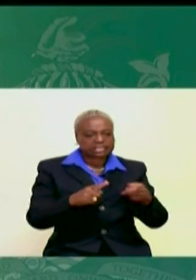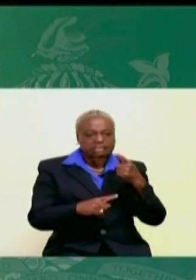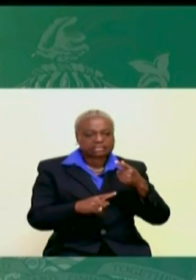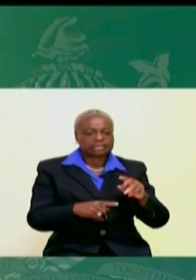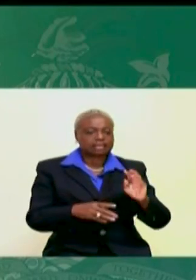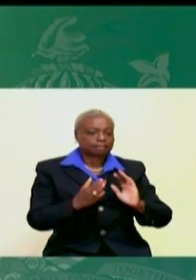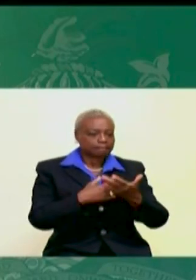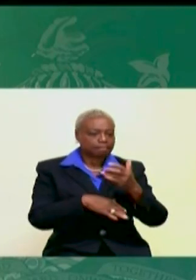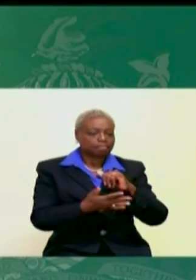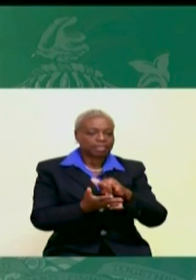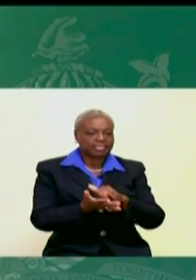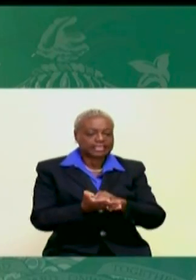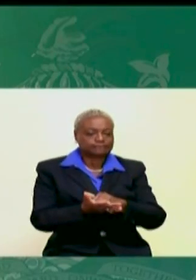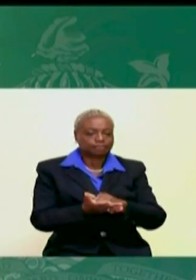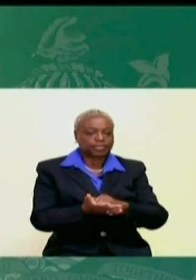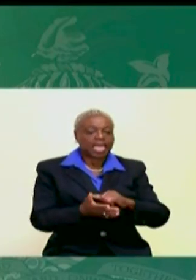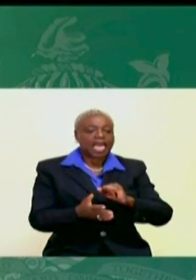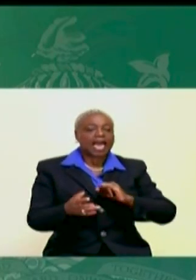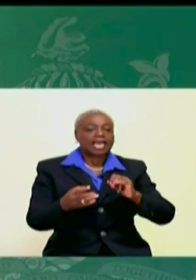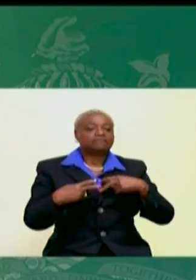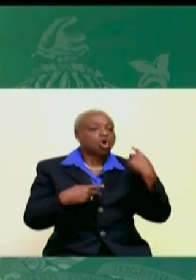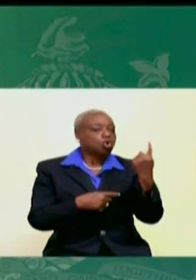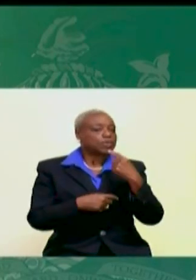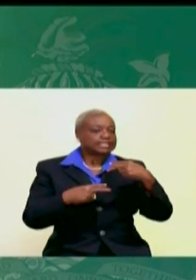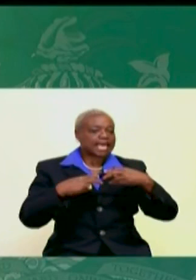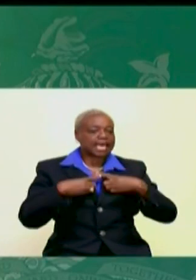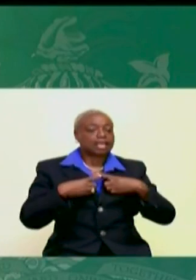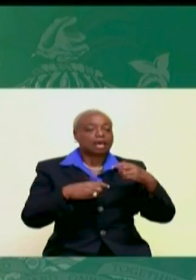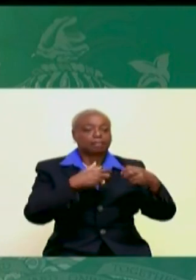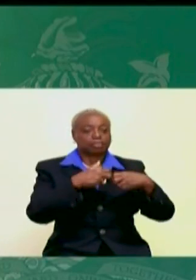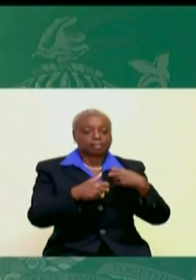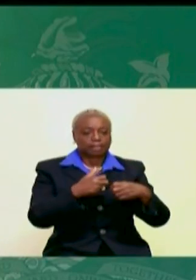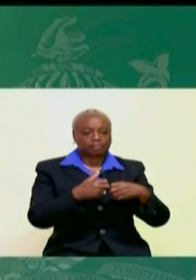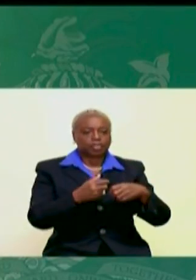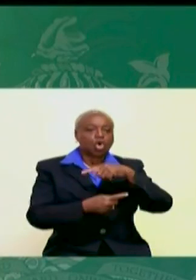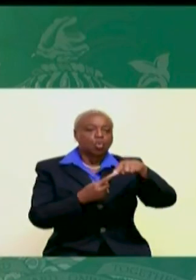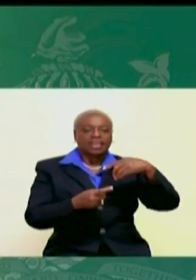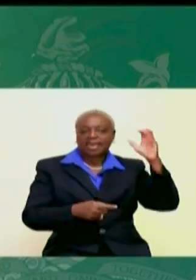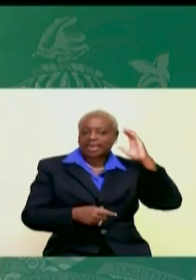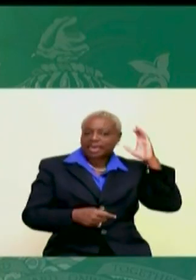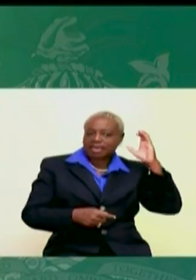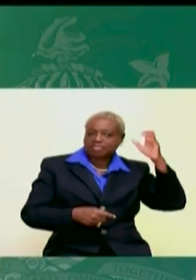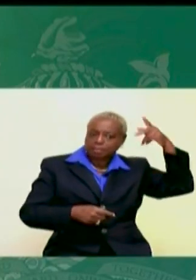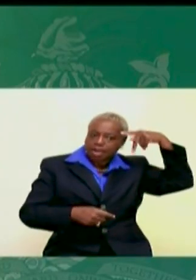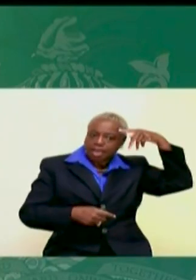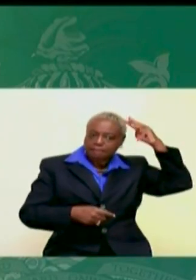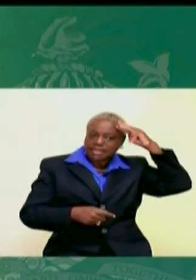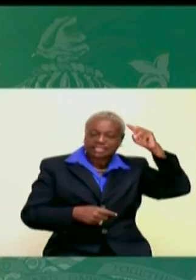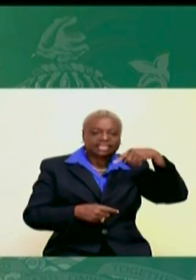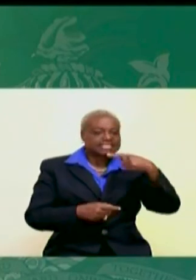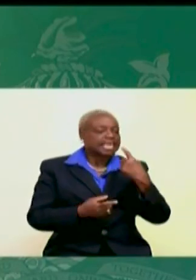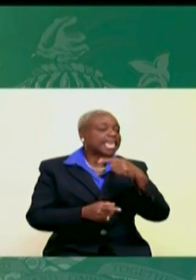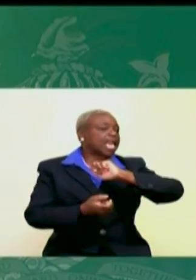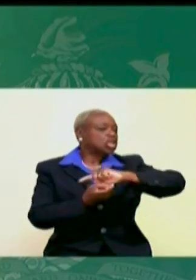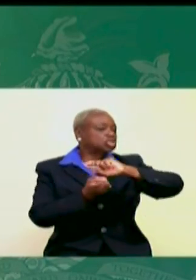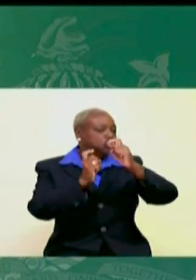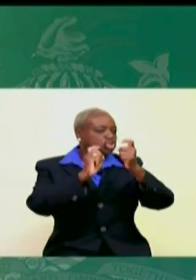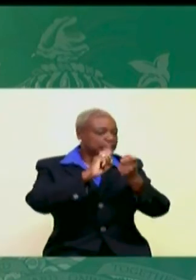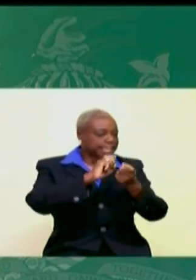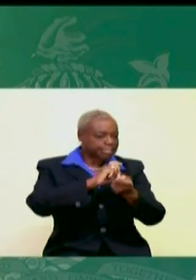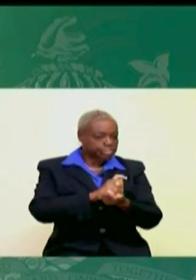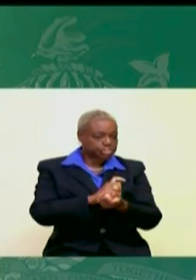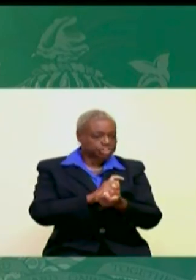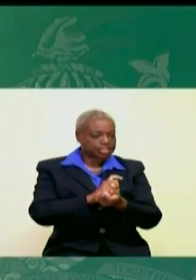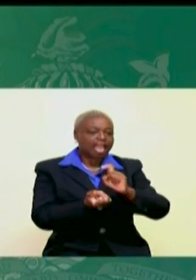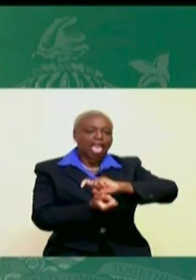I have always had a problem. So when I hear the Prime Minister say change,